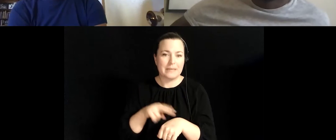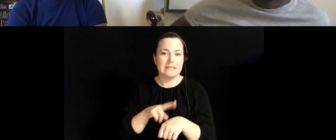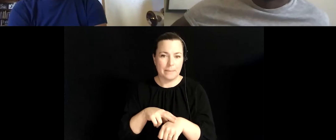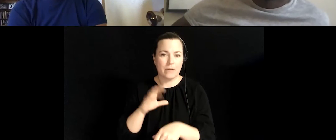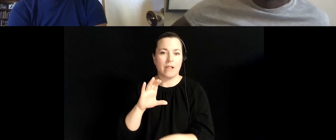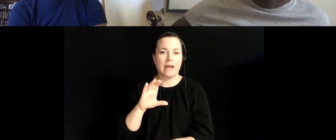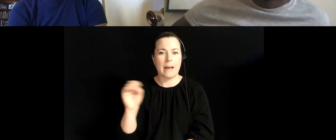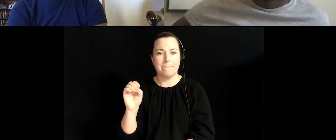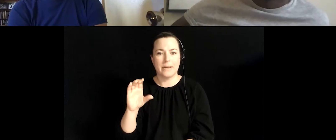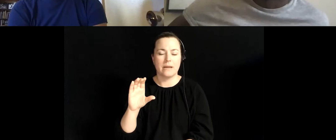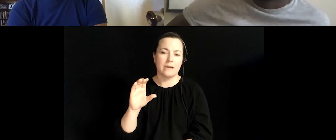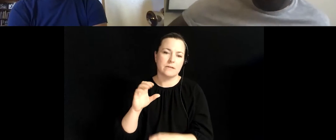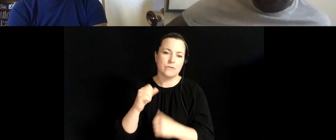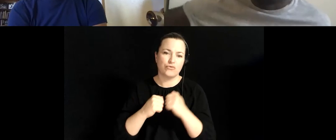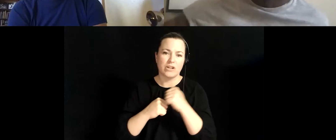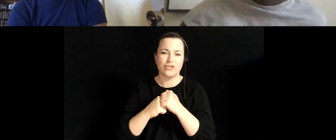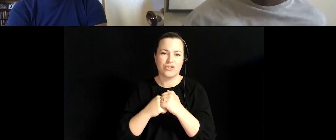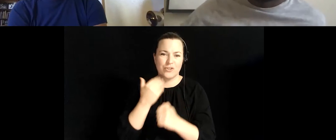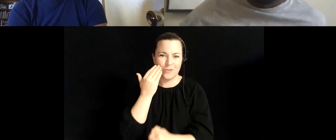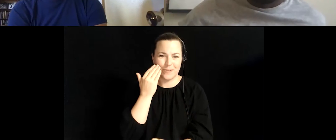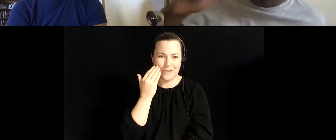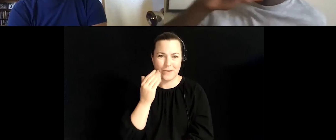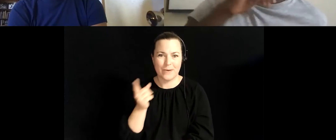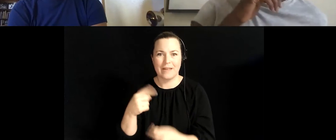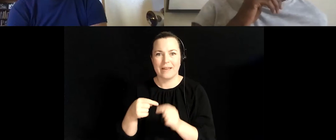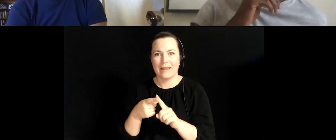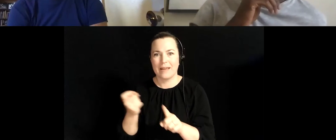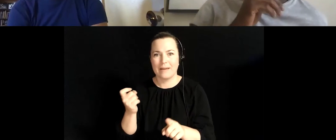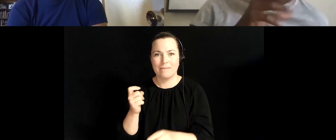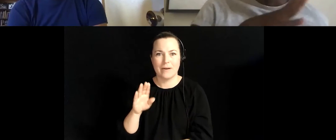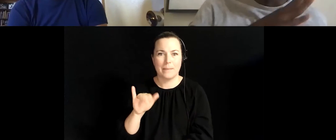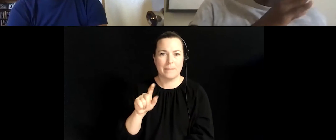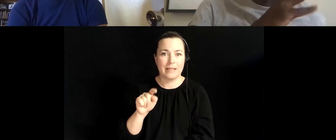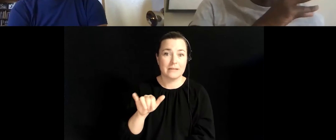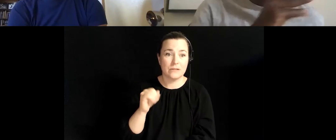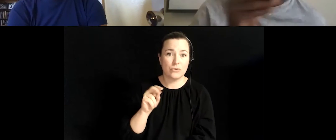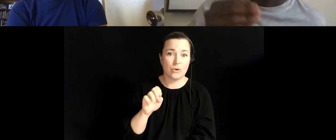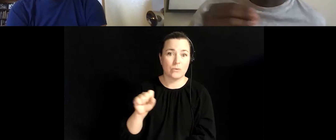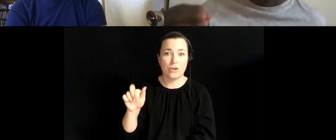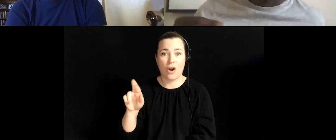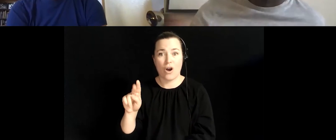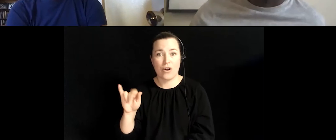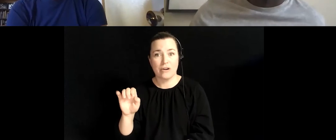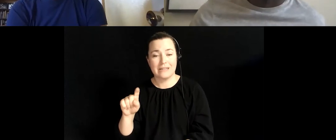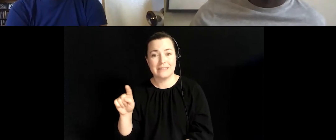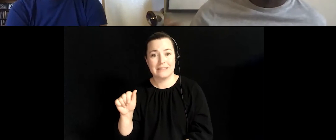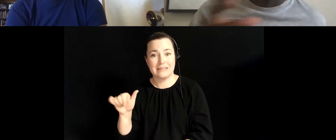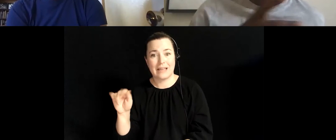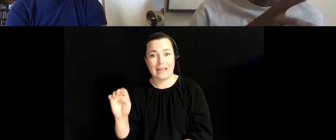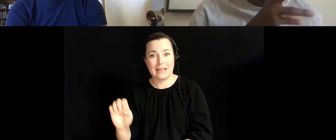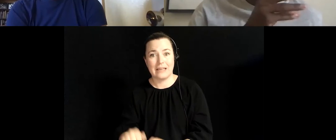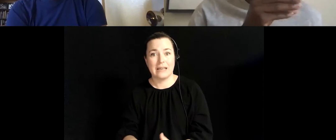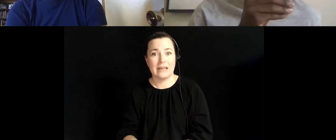You know, they came from Bill T. Jones, Arnie Zane, and I think that somehow, in a weird